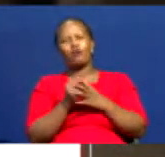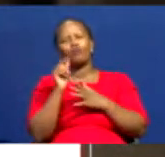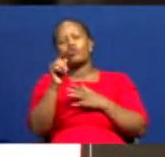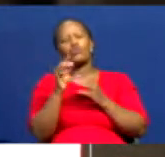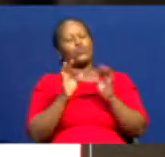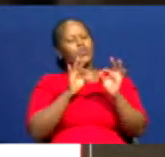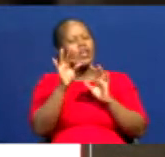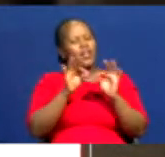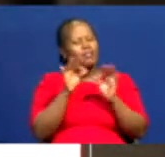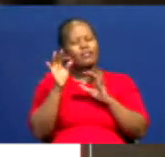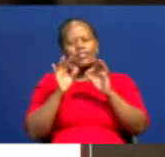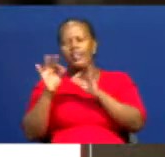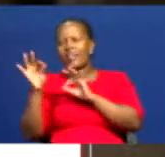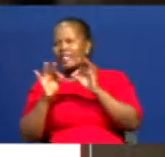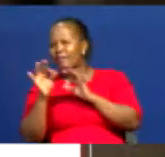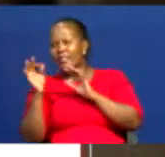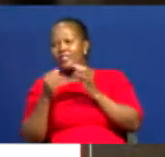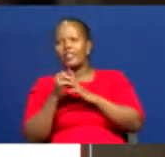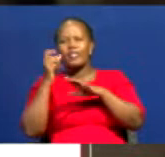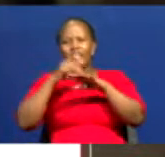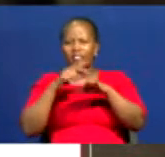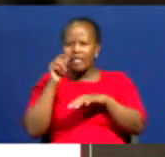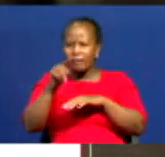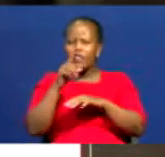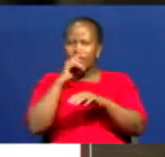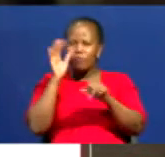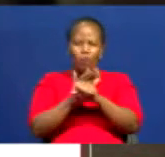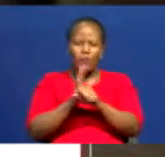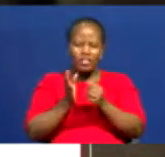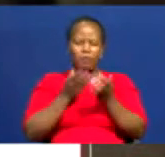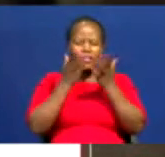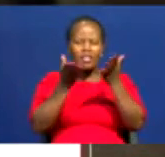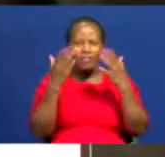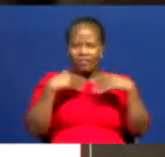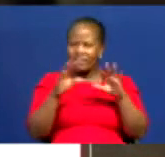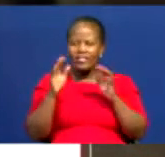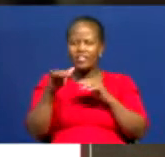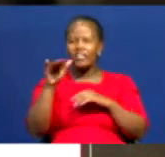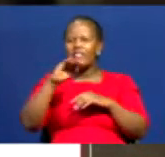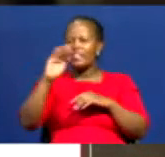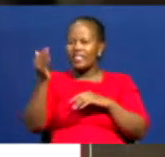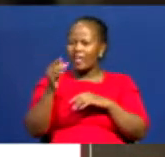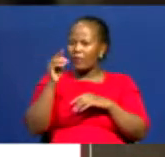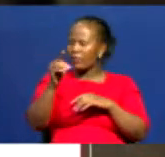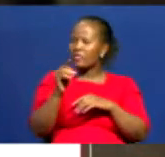us. How, once that promise has been delivered, how will Lodwar look like?